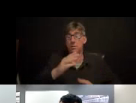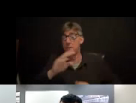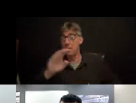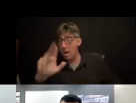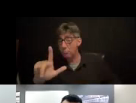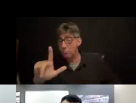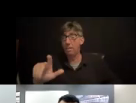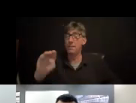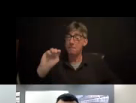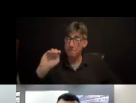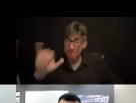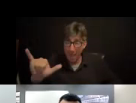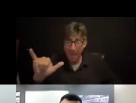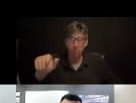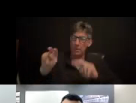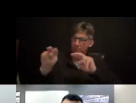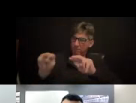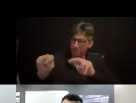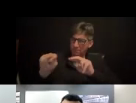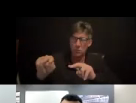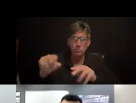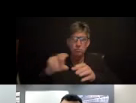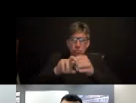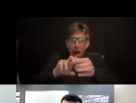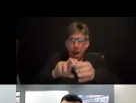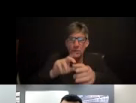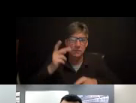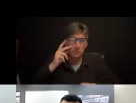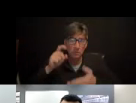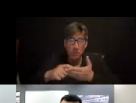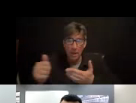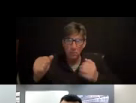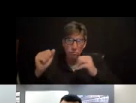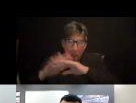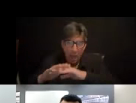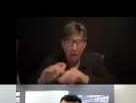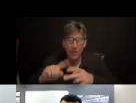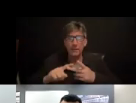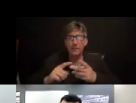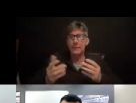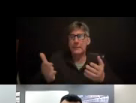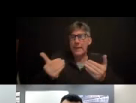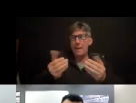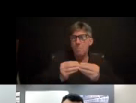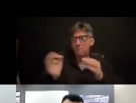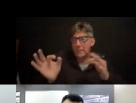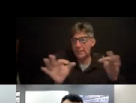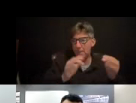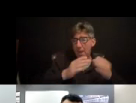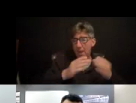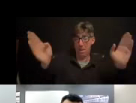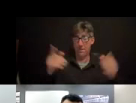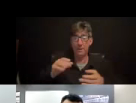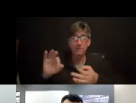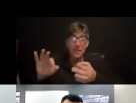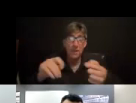ridership, where we see crowding, public feedback, internal feedback from our operators and team, and use that to recommend